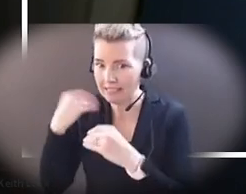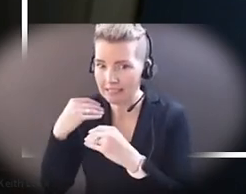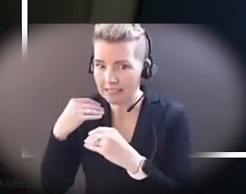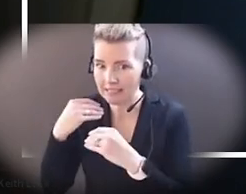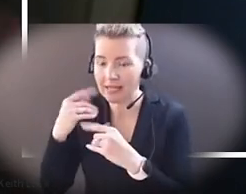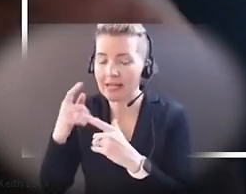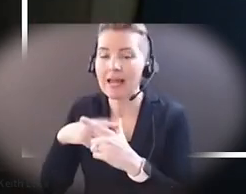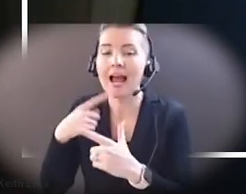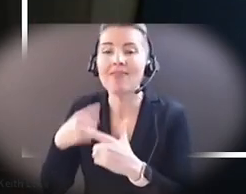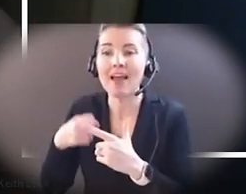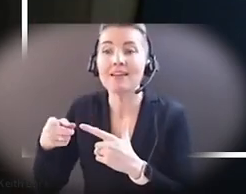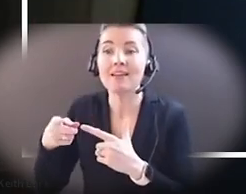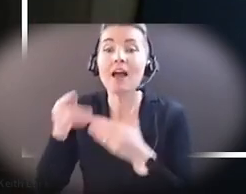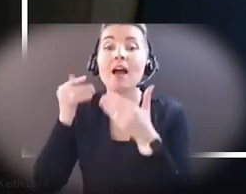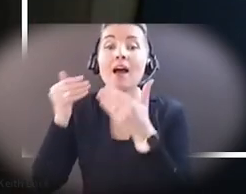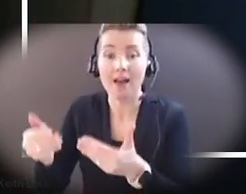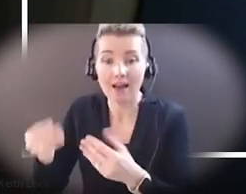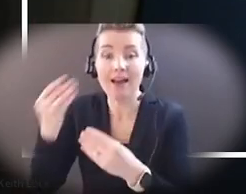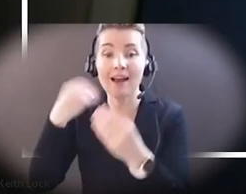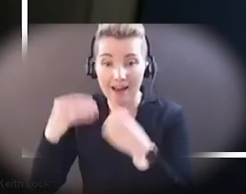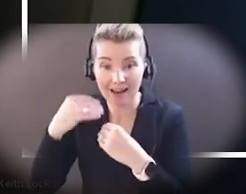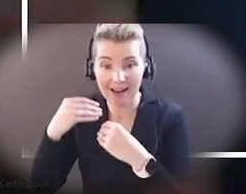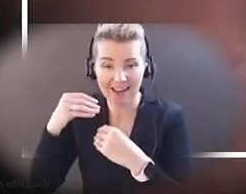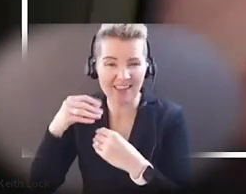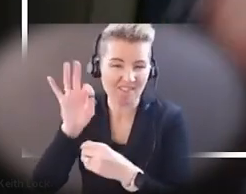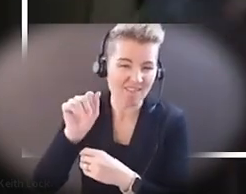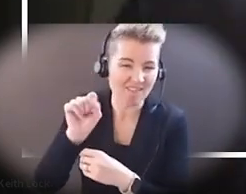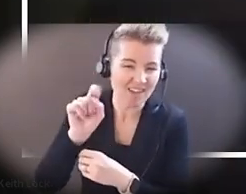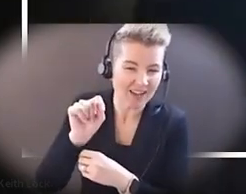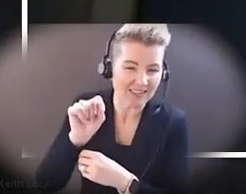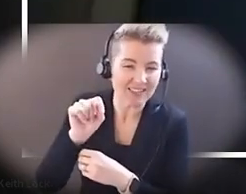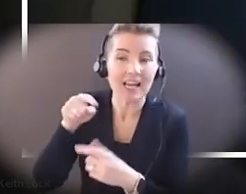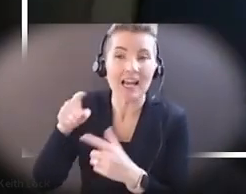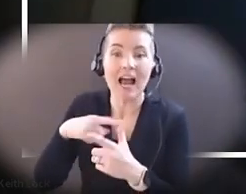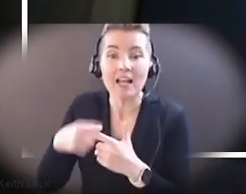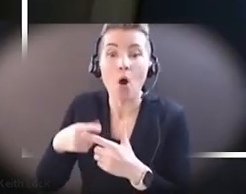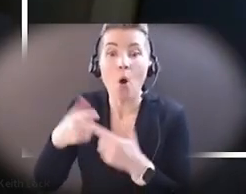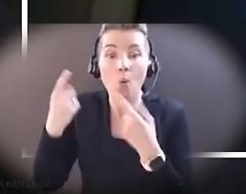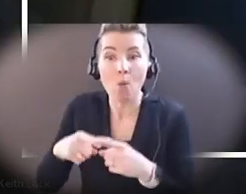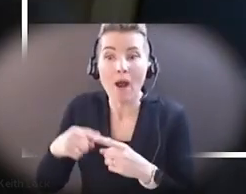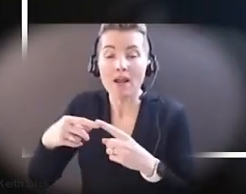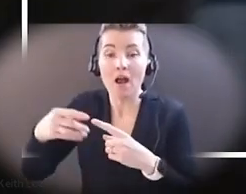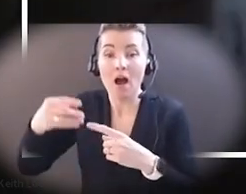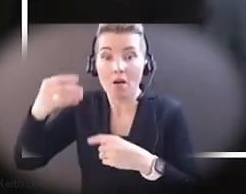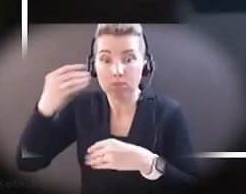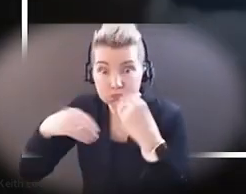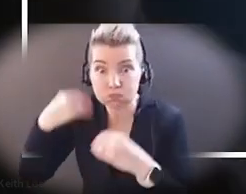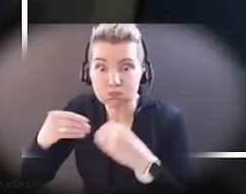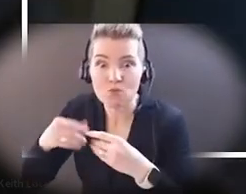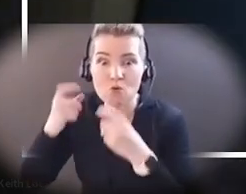fast. Where they break the fast, oh my goodness, we looked out the window,